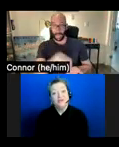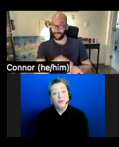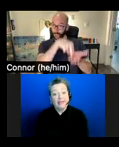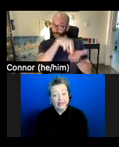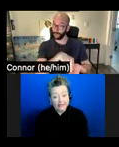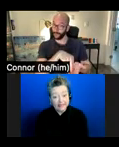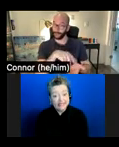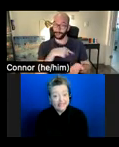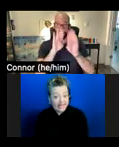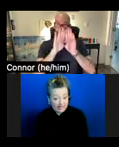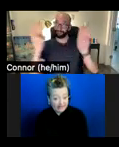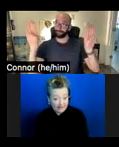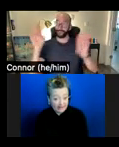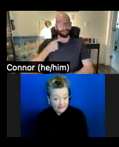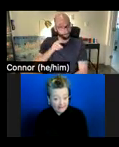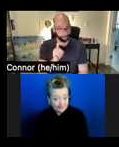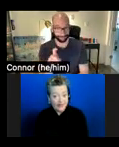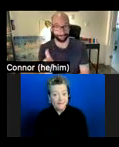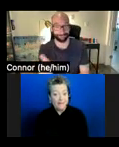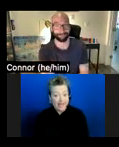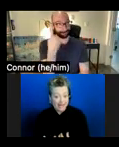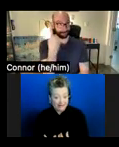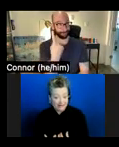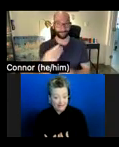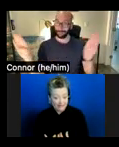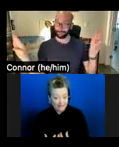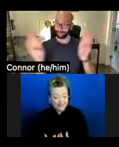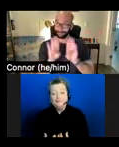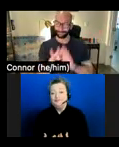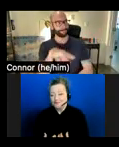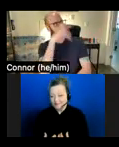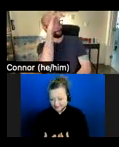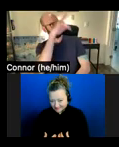So going in to that elevator, my elevator